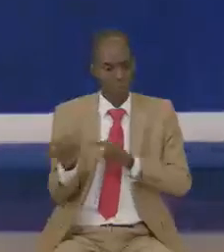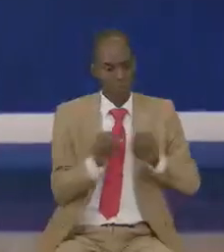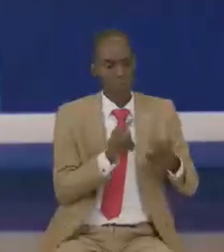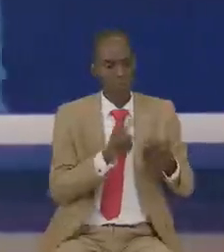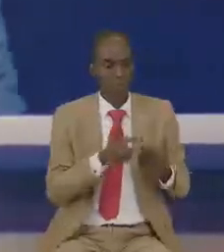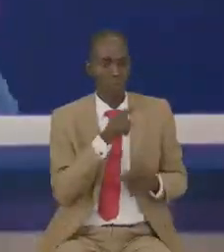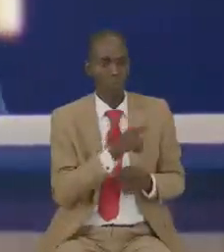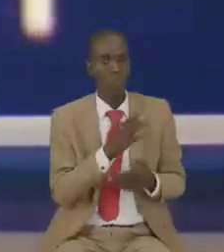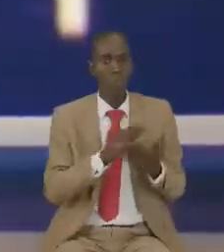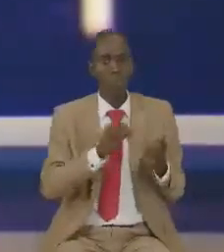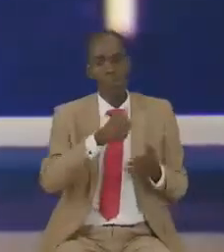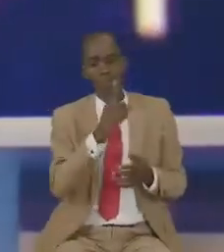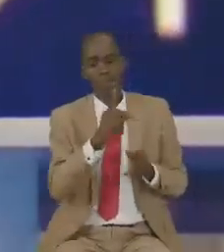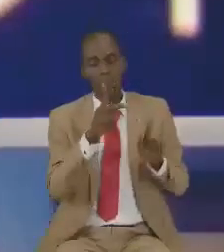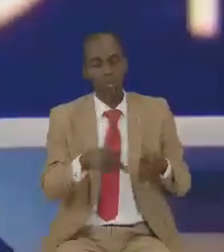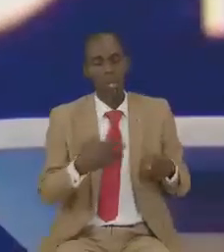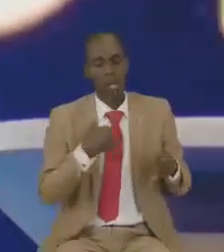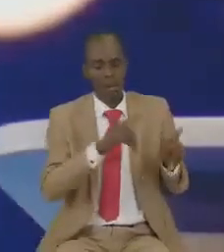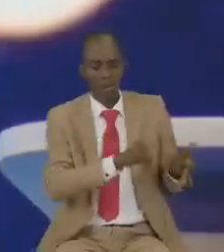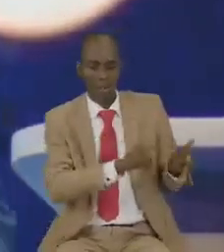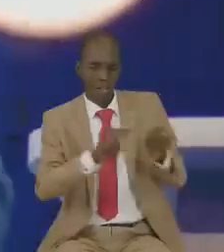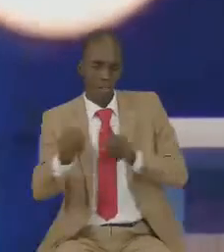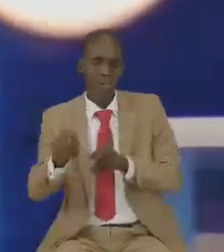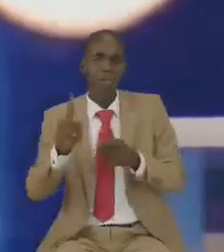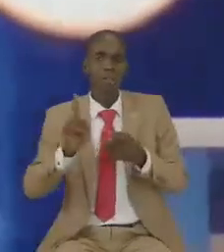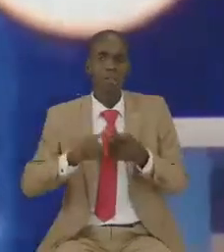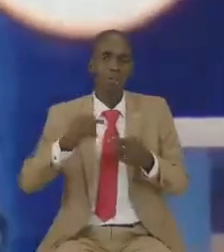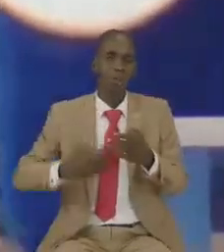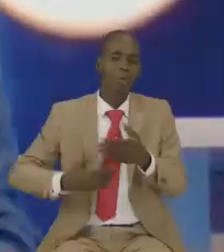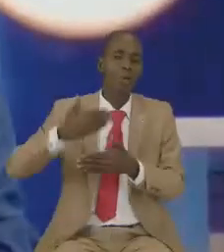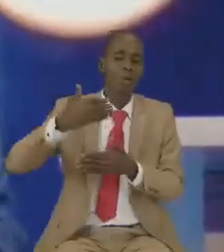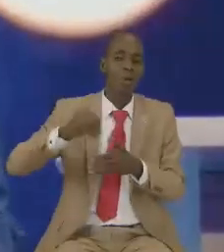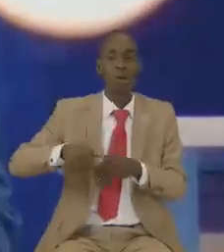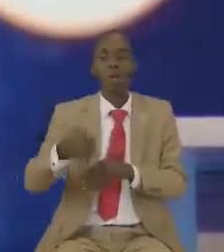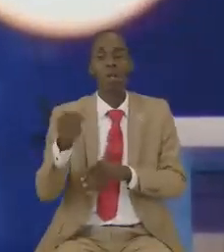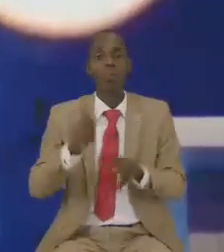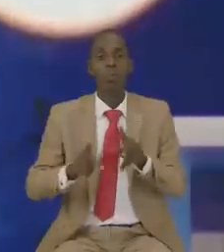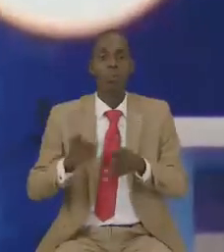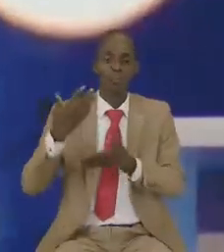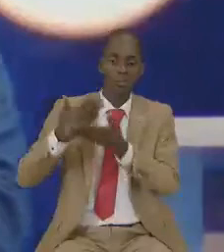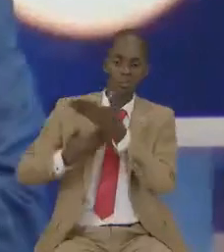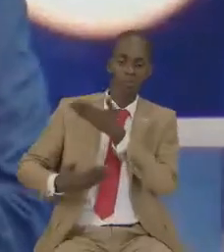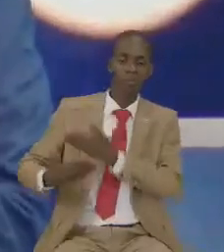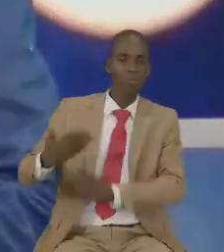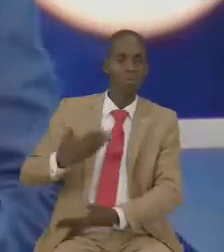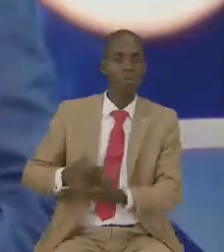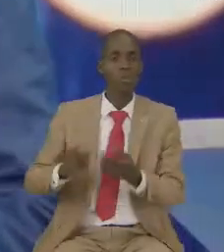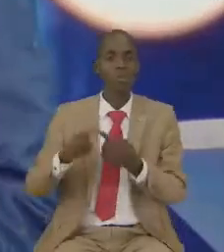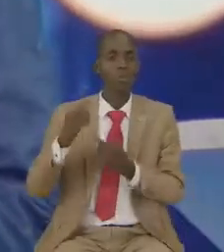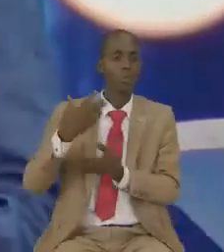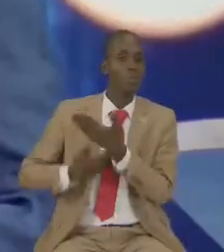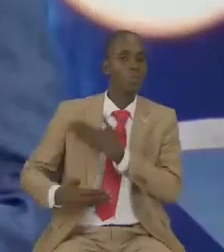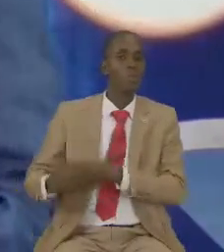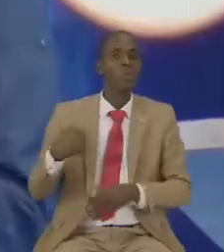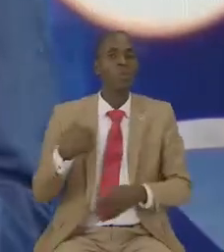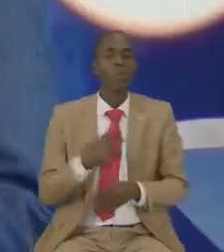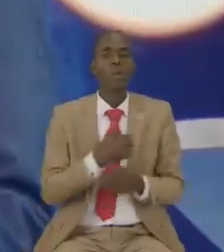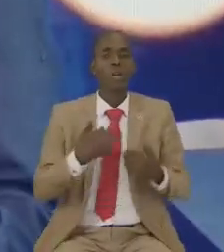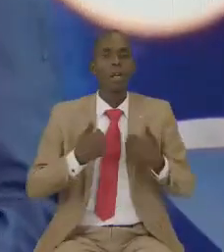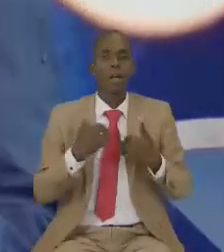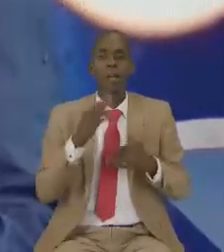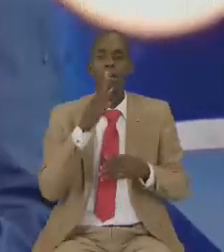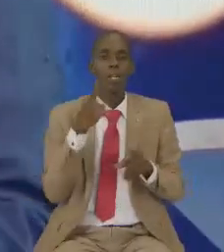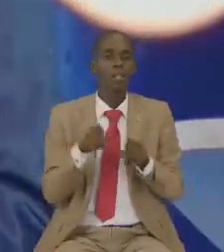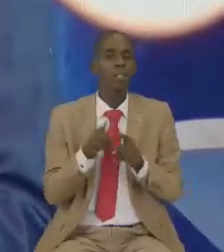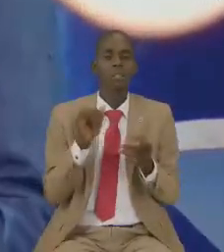Somebody else handed over that one to the other people, generation to generation. And we have been a generation all